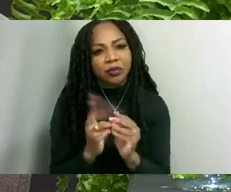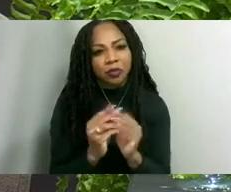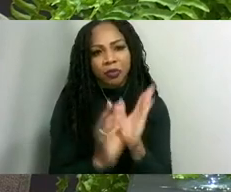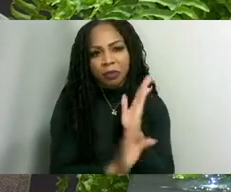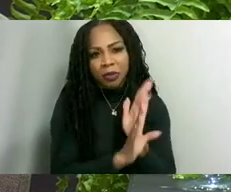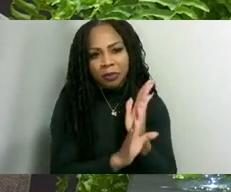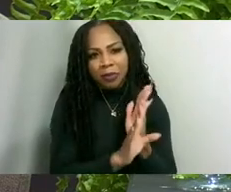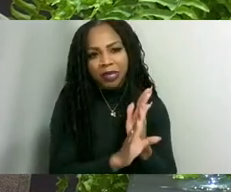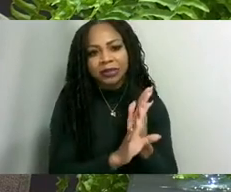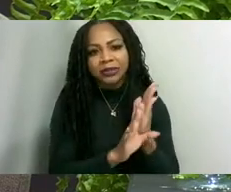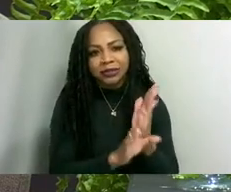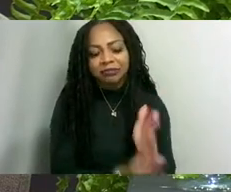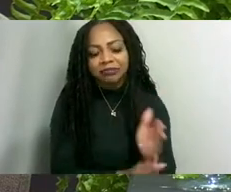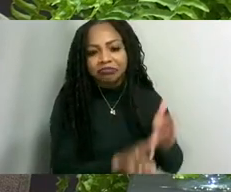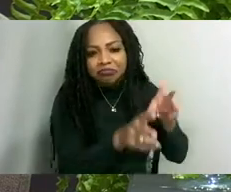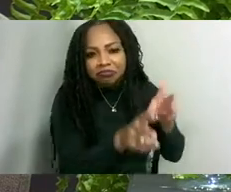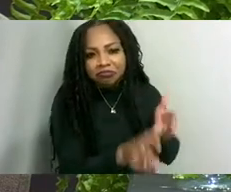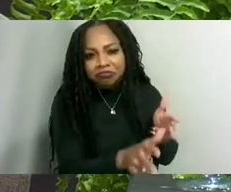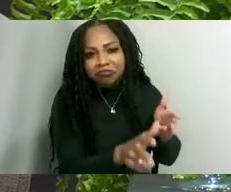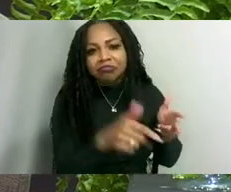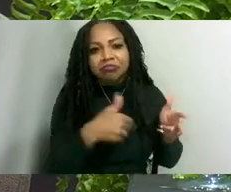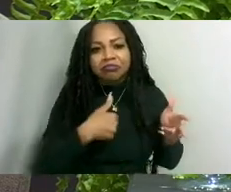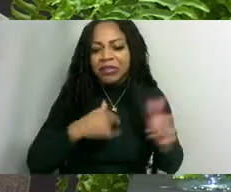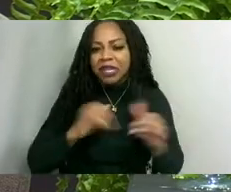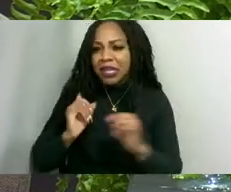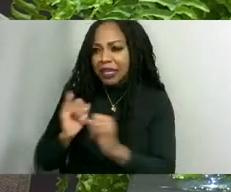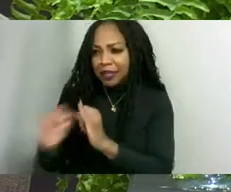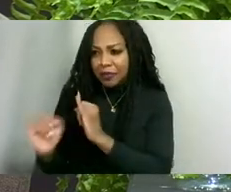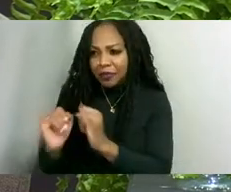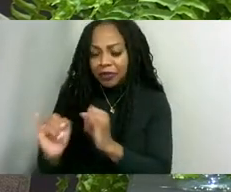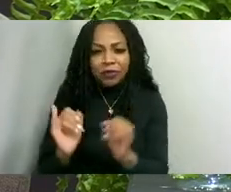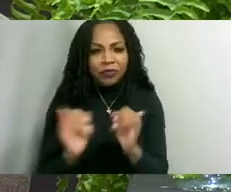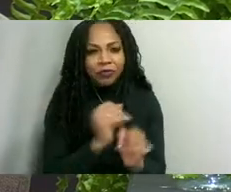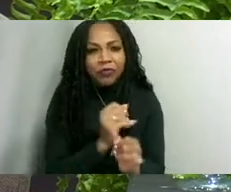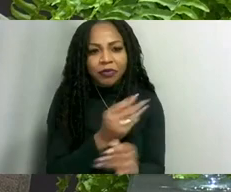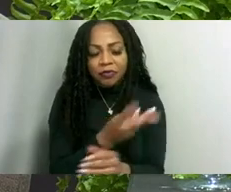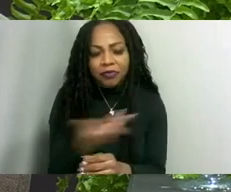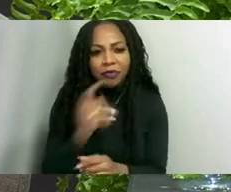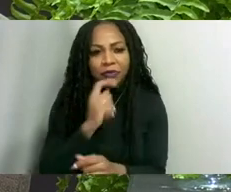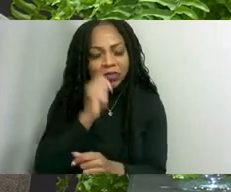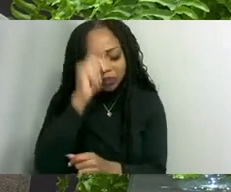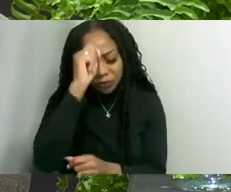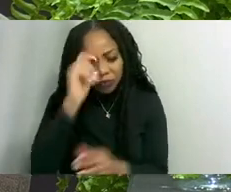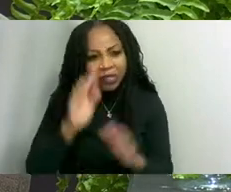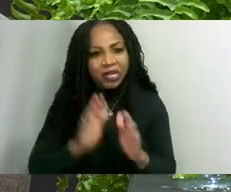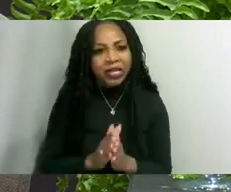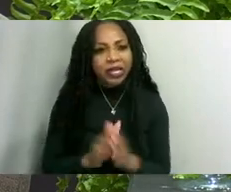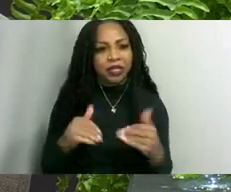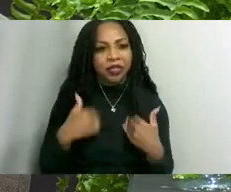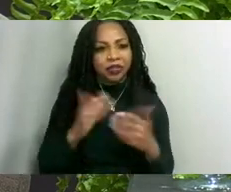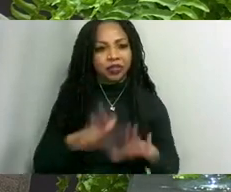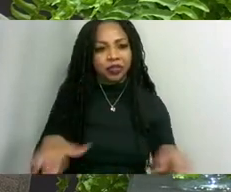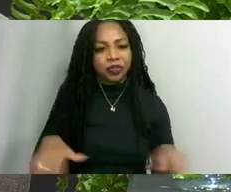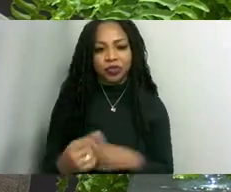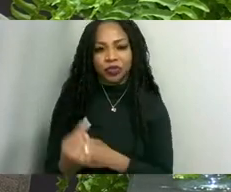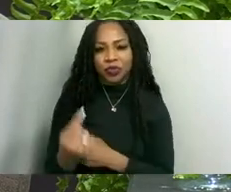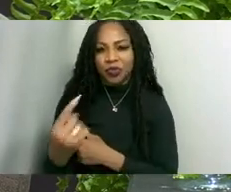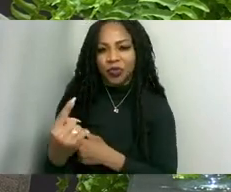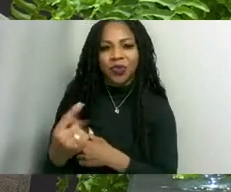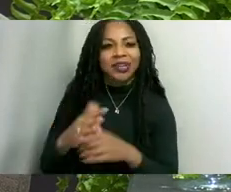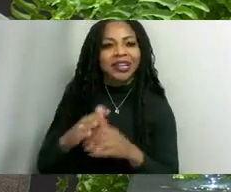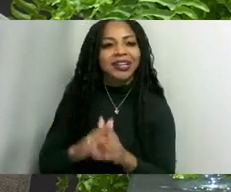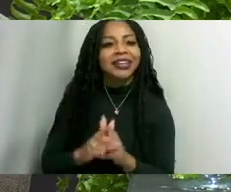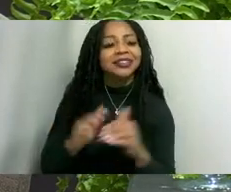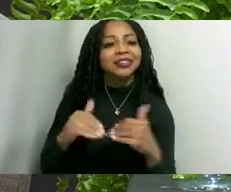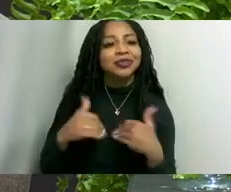see this film. I interviewed quite a few teenagers and some young children. There's one young man, he said, oh, I love my school so much.